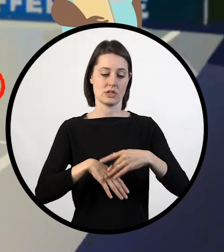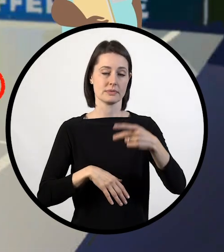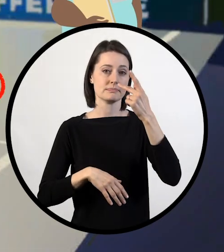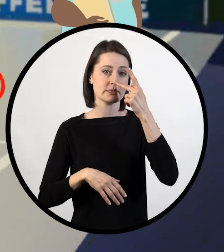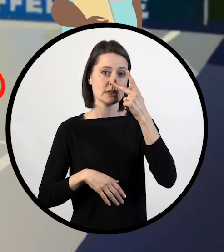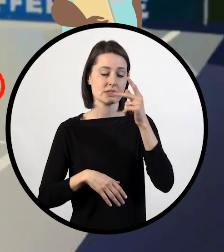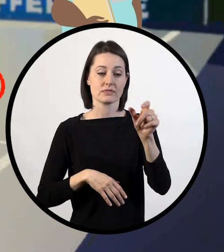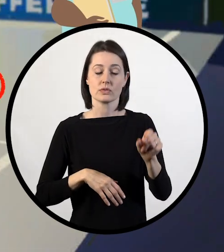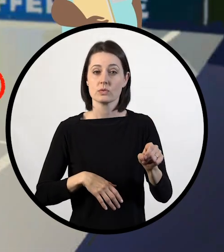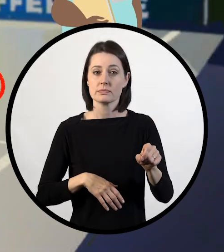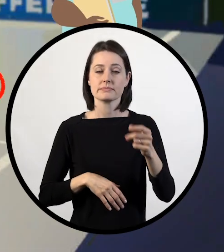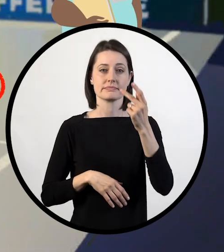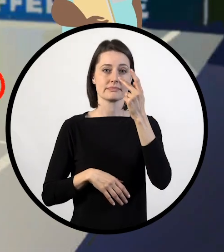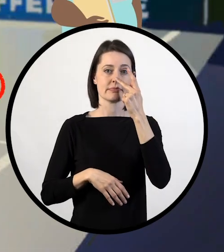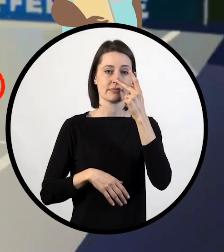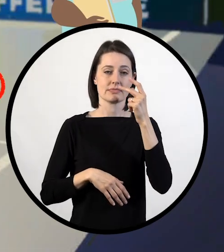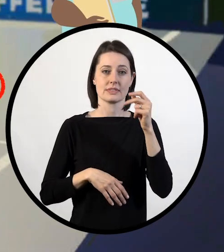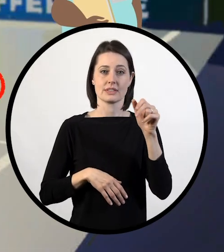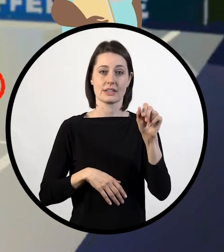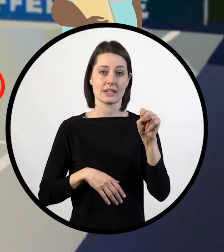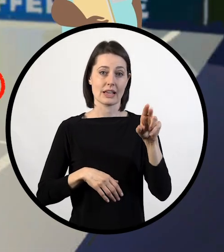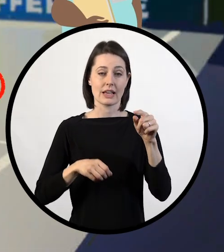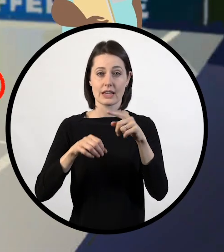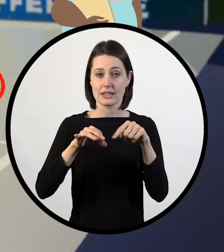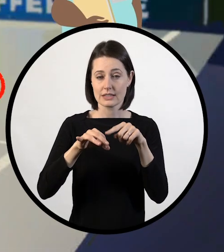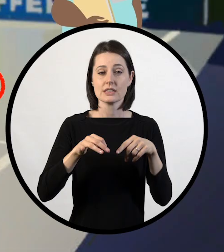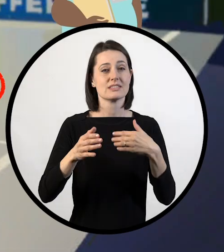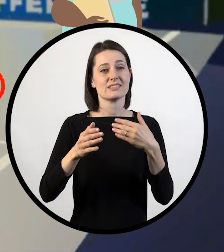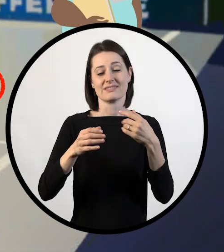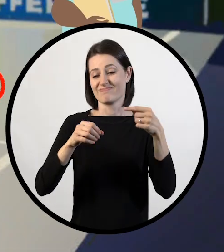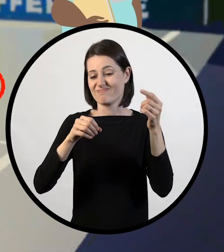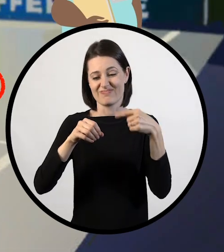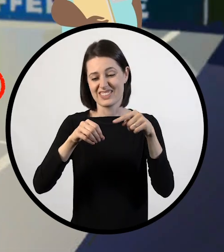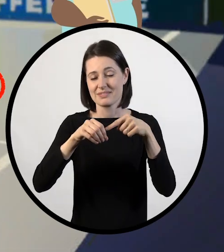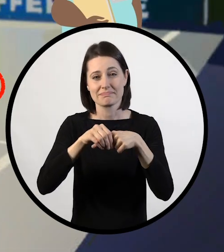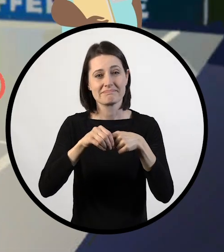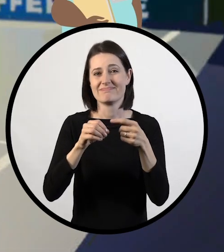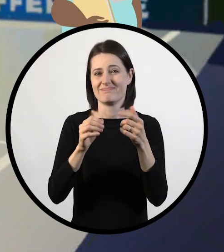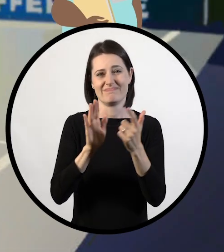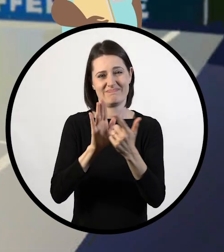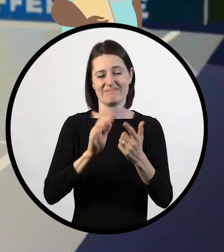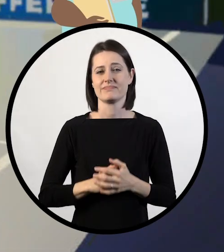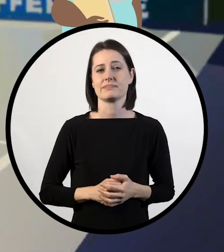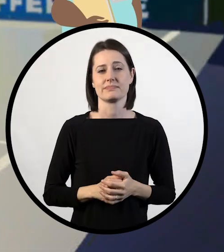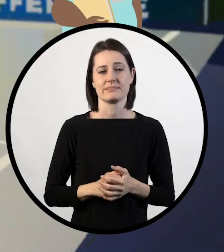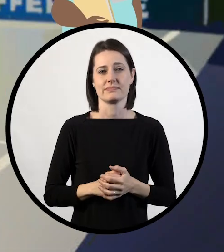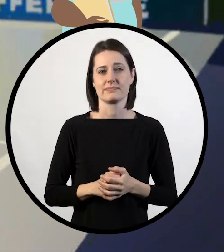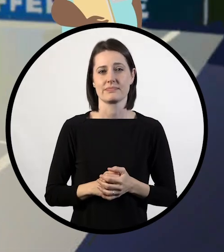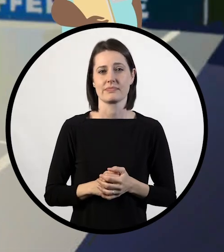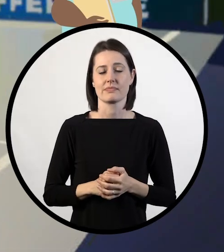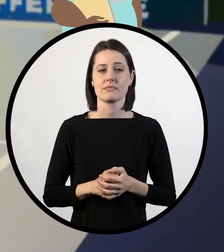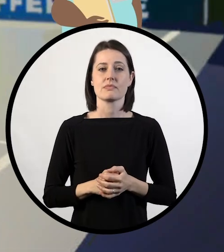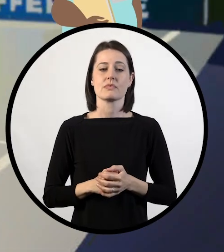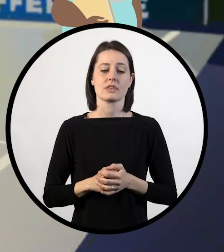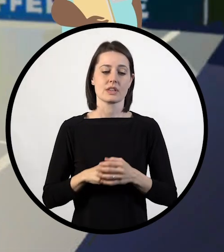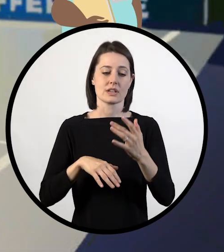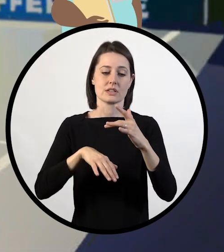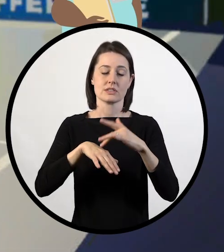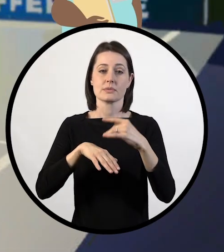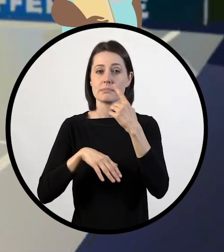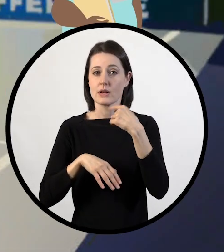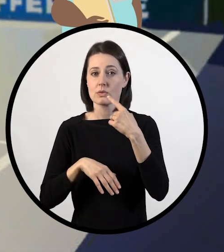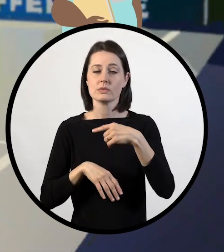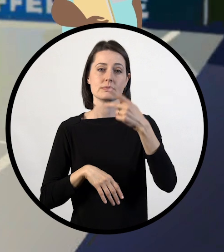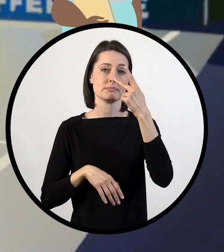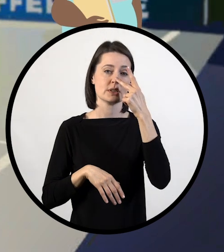and the vulva or the penis and the anus, including penetration, however slight. Contact between the mouth and the penis, vulva,